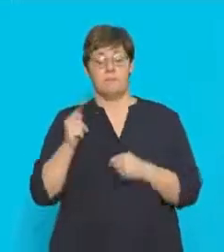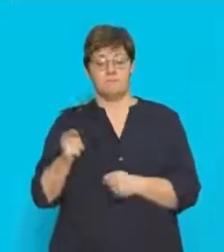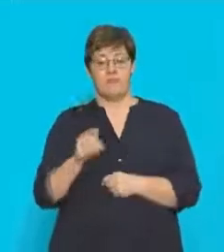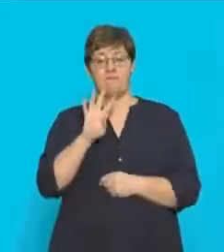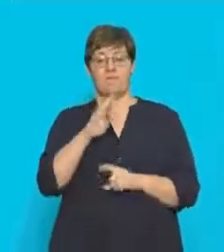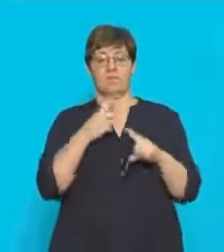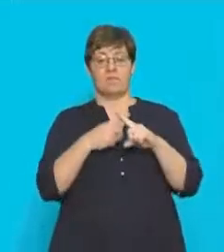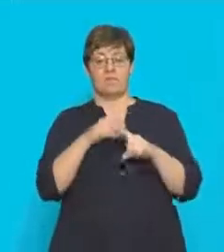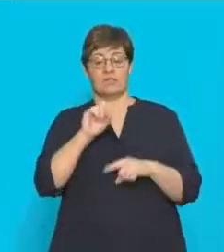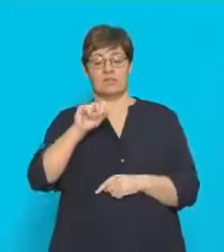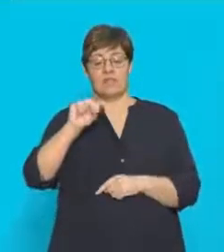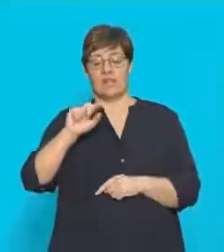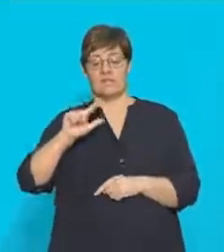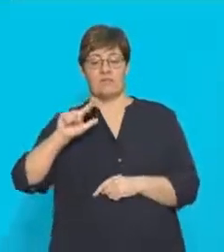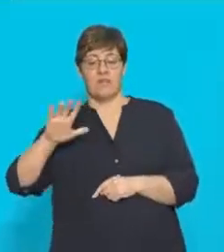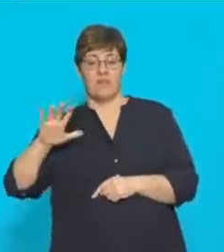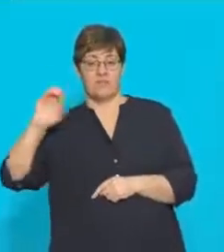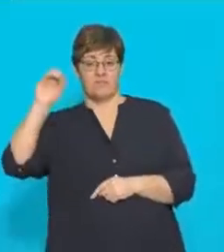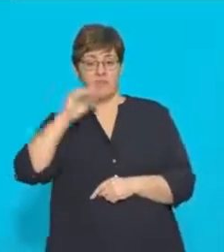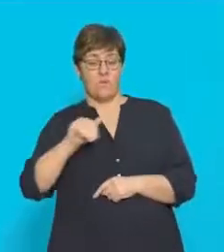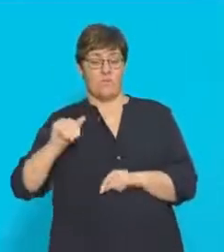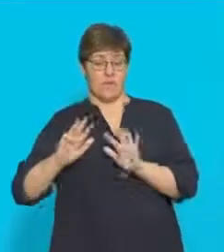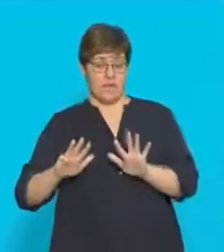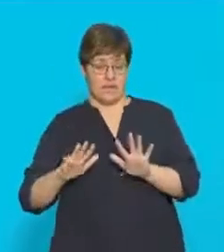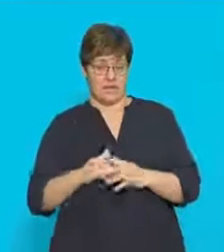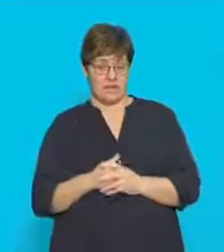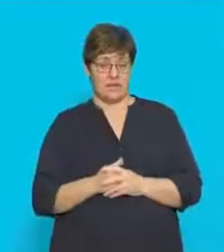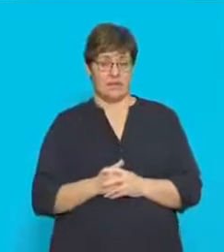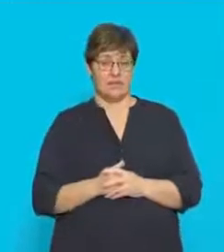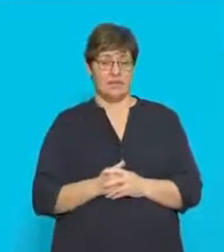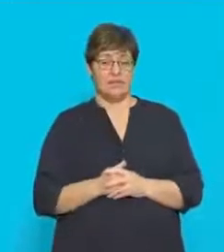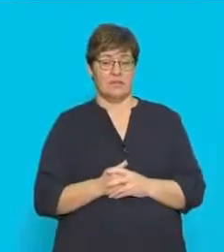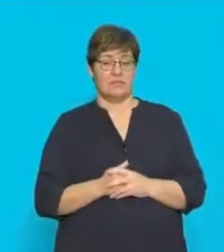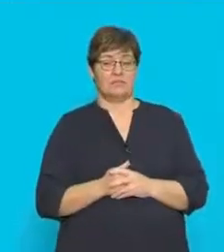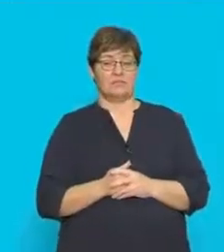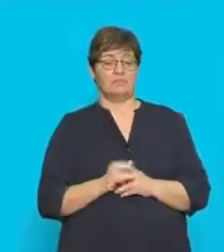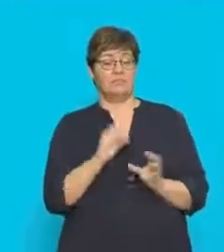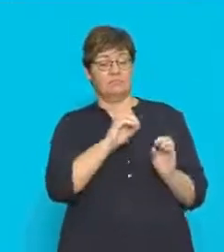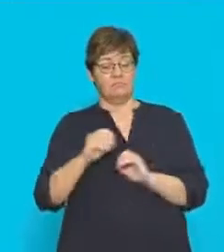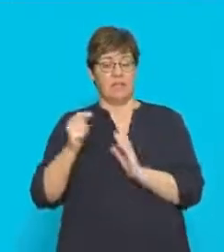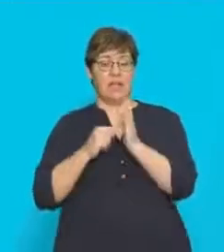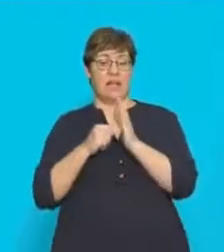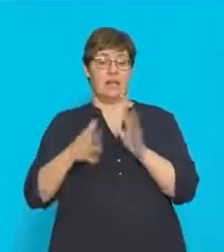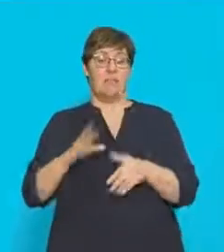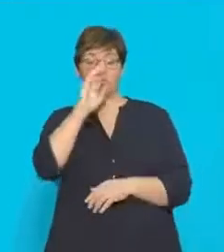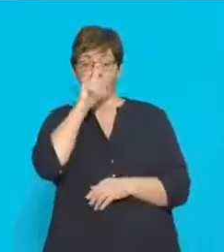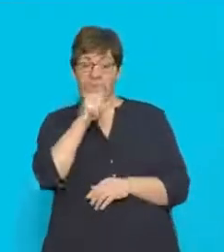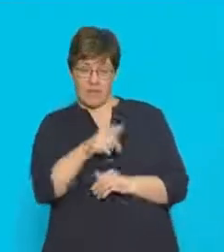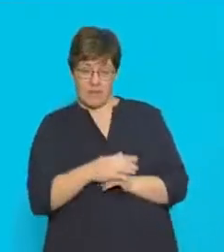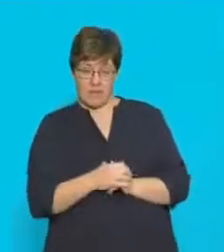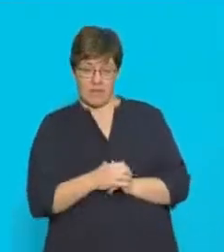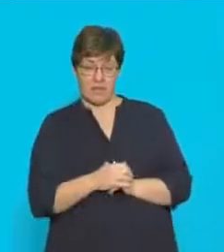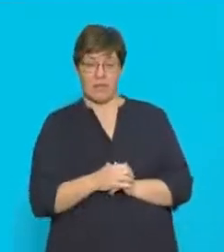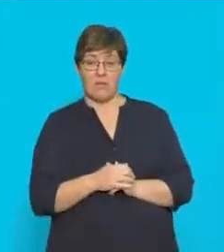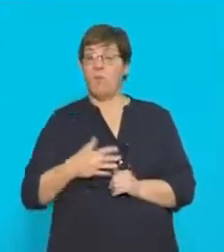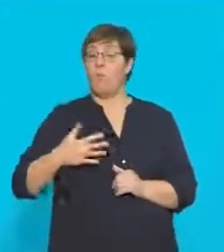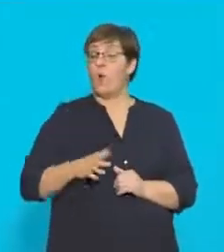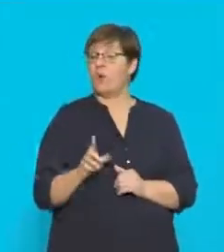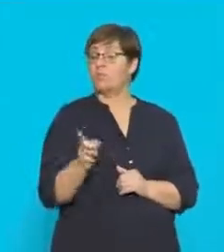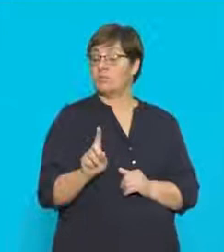neat fraction, which we will then put into our calculator. Now, we have to remember something. At the moment, we're